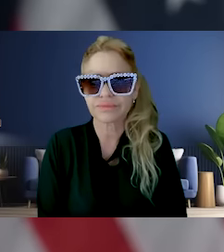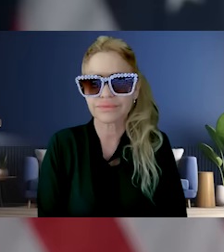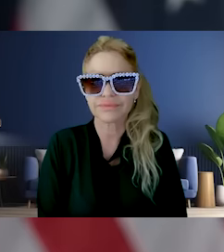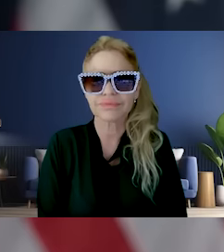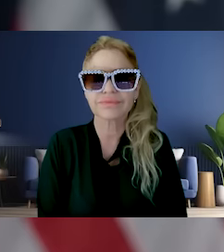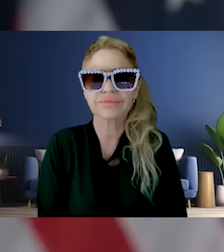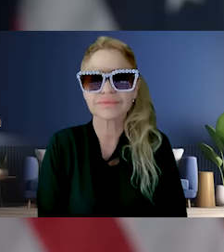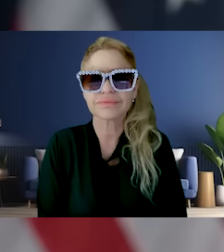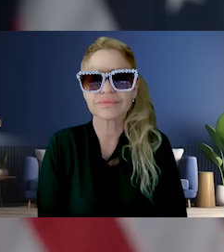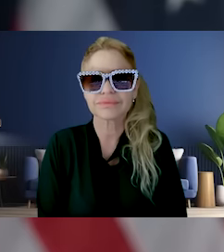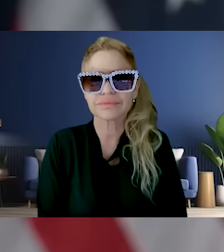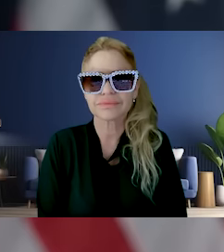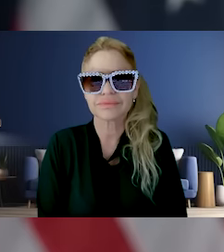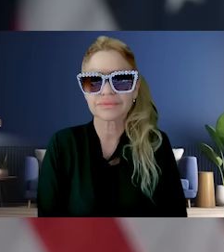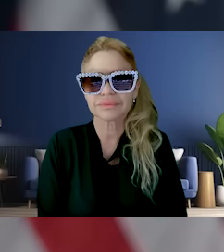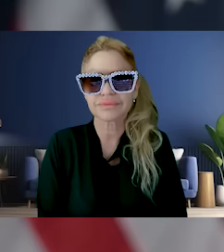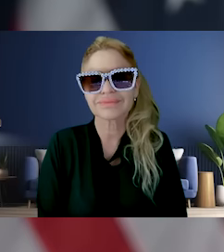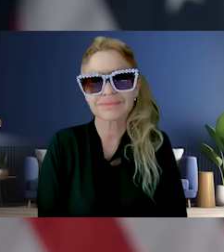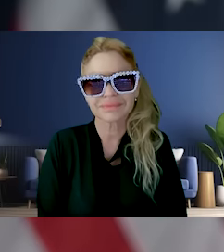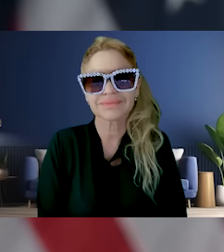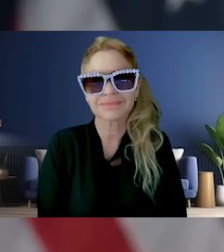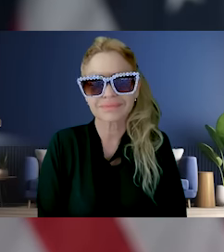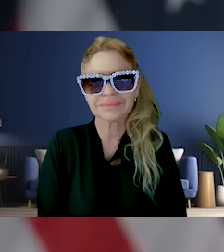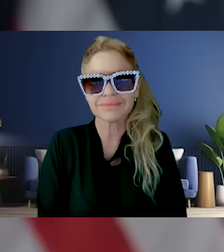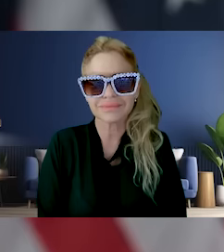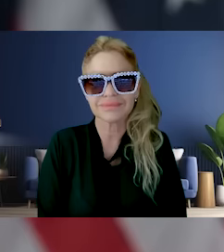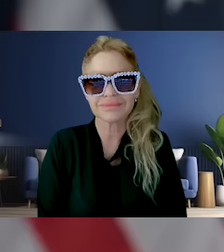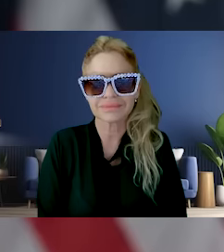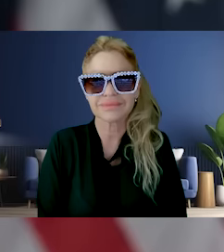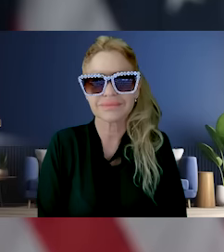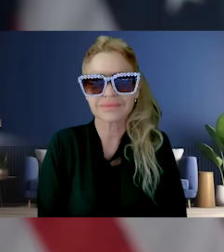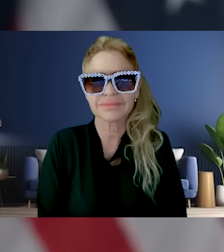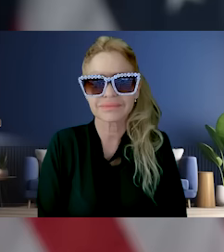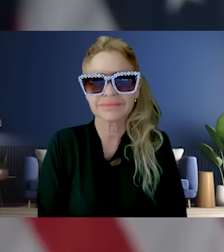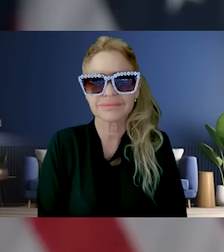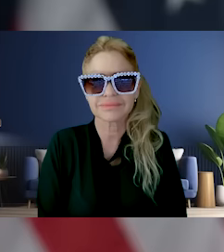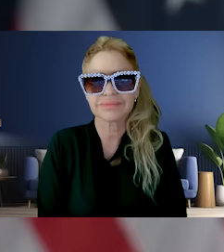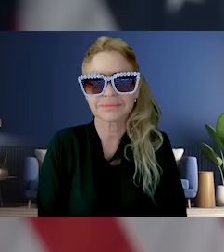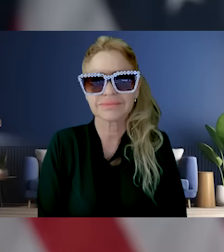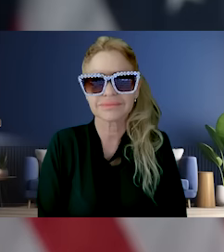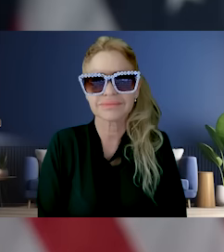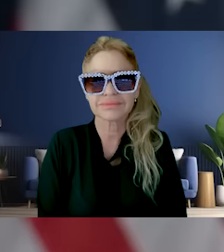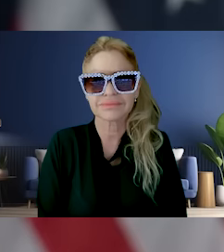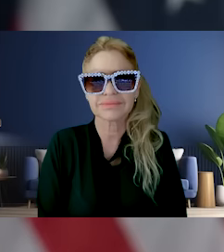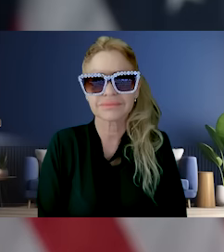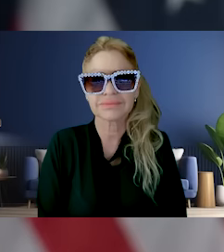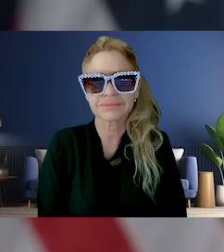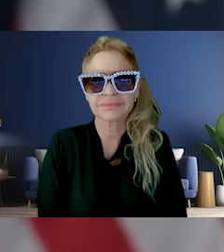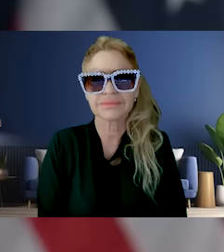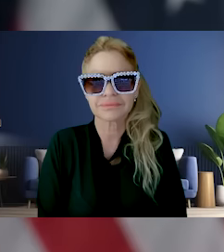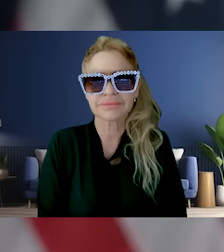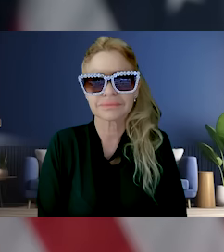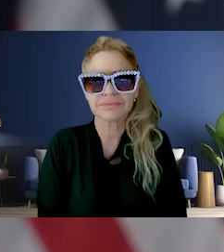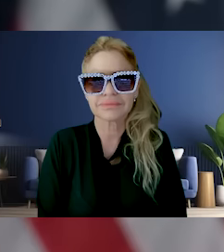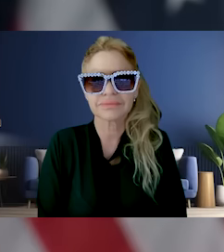excellent job. I've been talking to him and watching. Ron is doing a really good job. We're proud of him. And we're going to have something very, very special in the